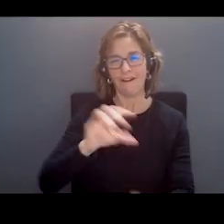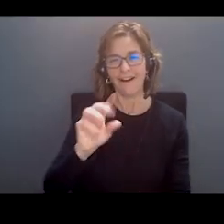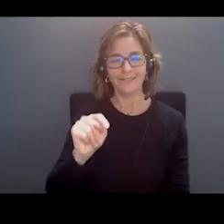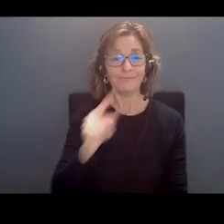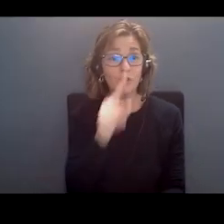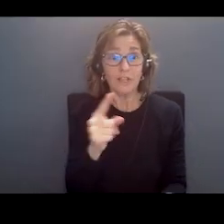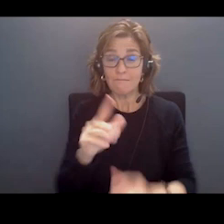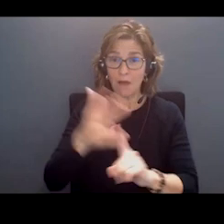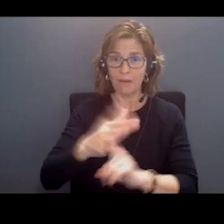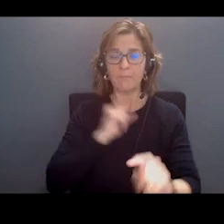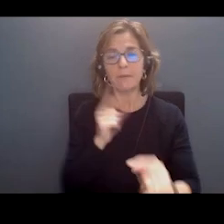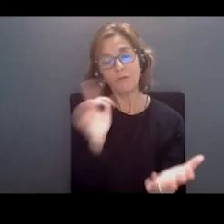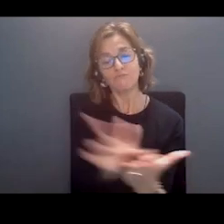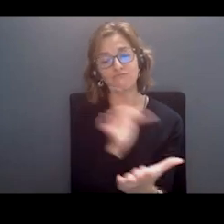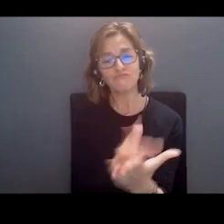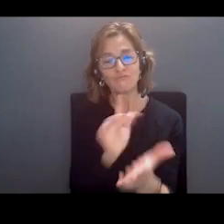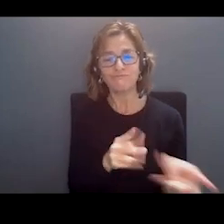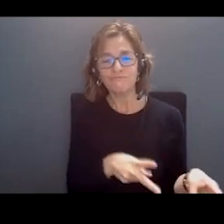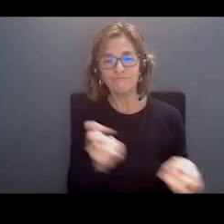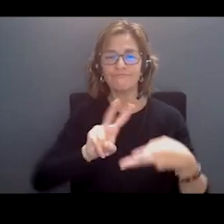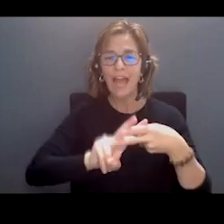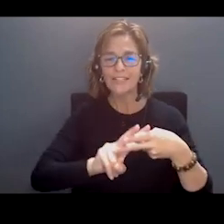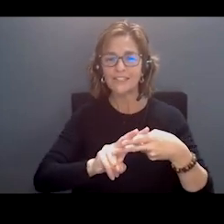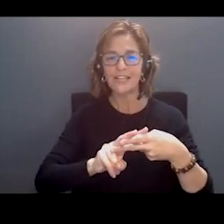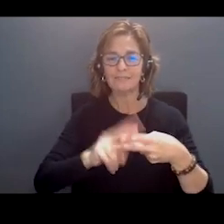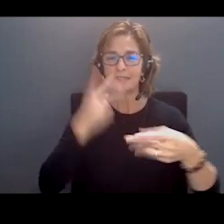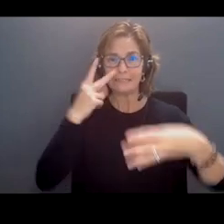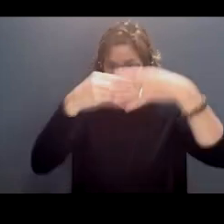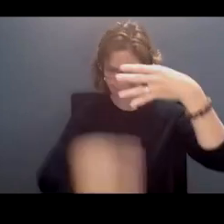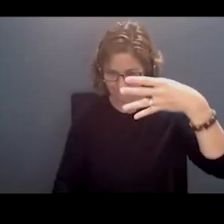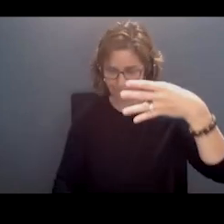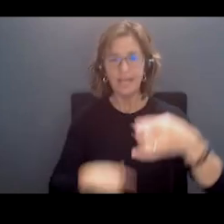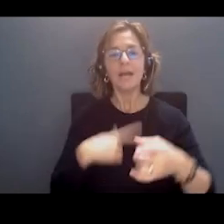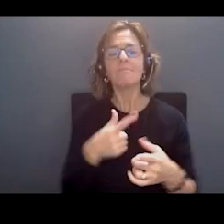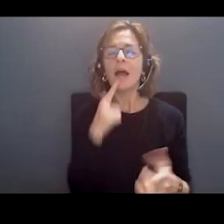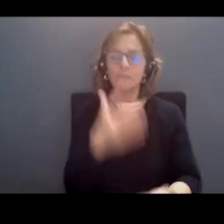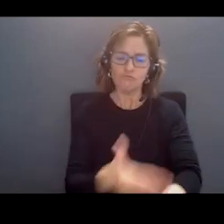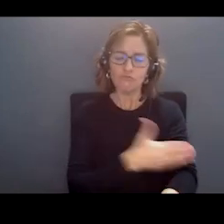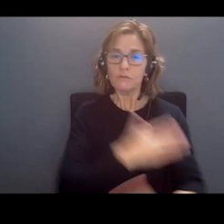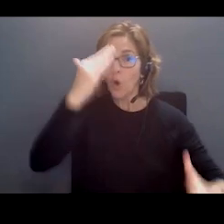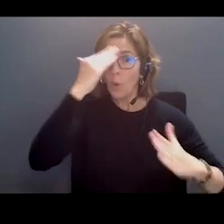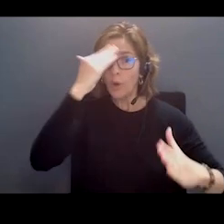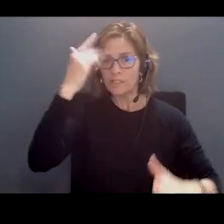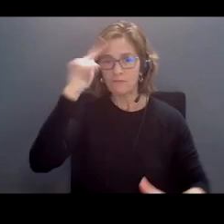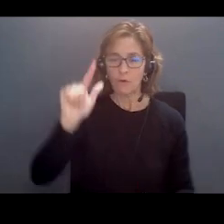events and to promote general awareness of DEAM itself in communities across the country.